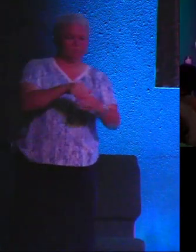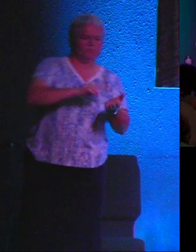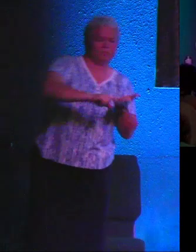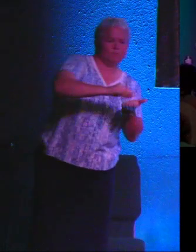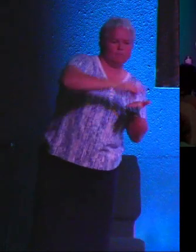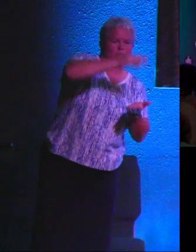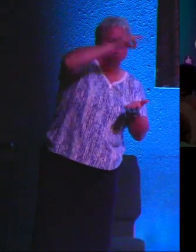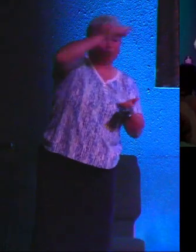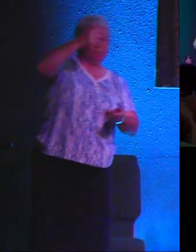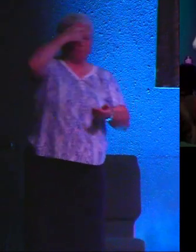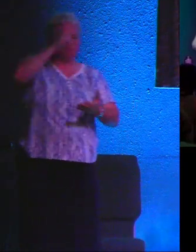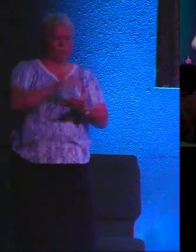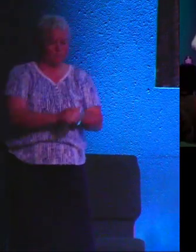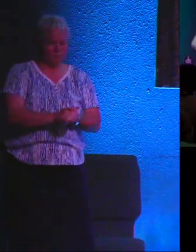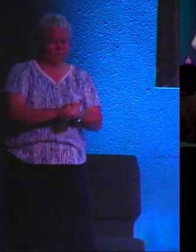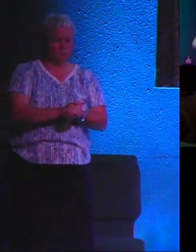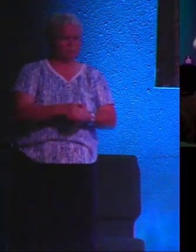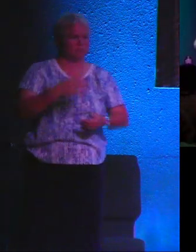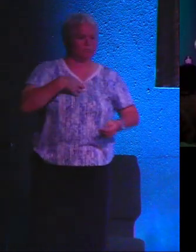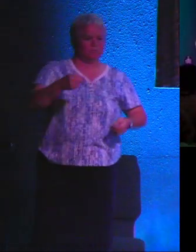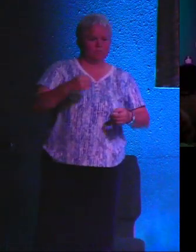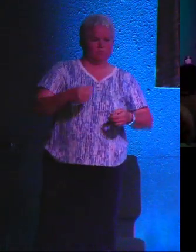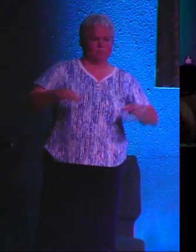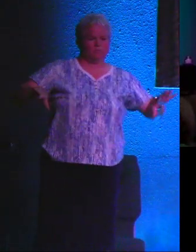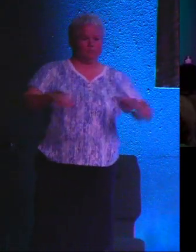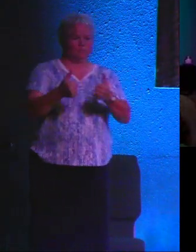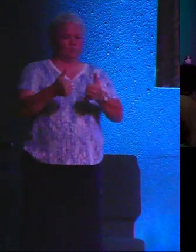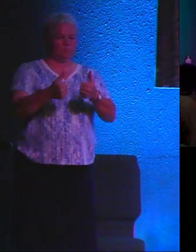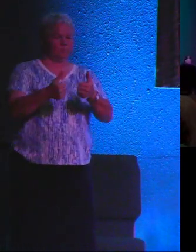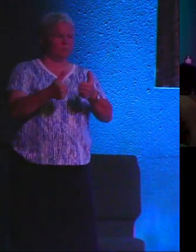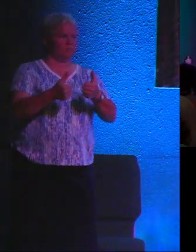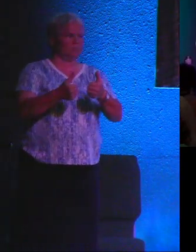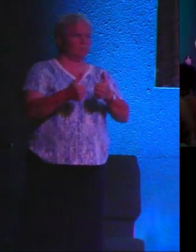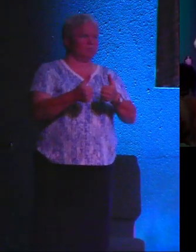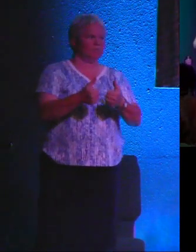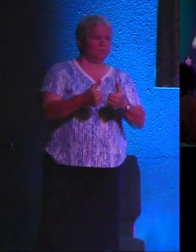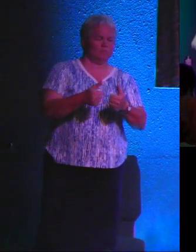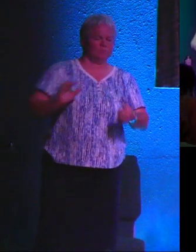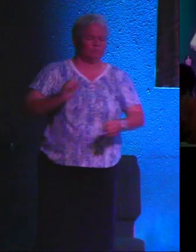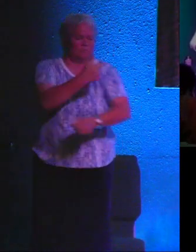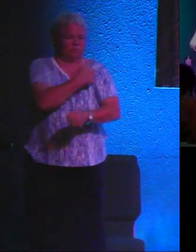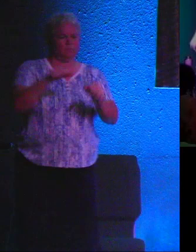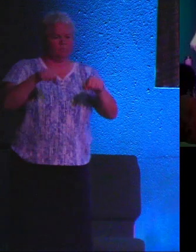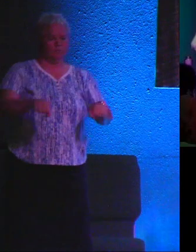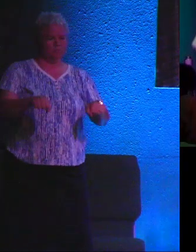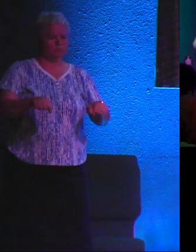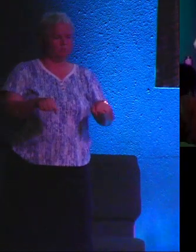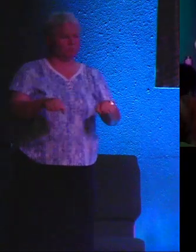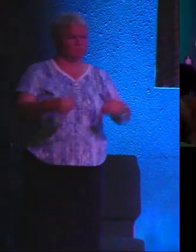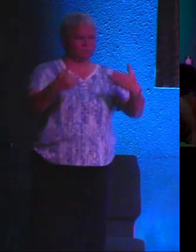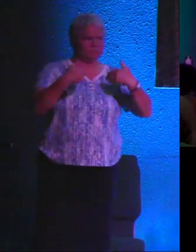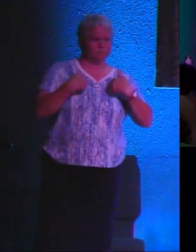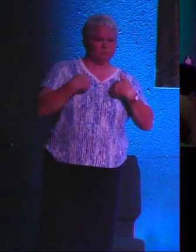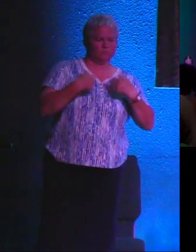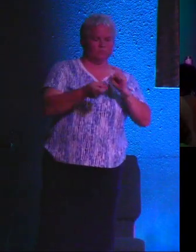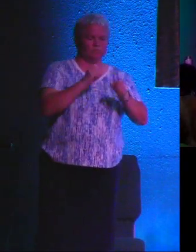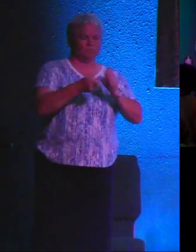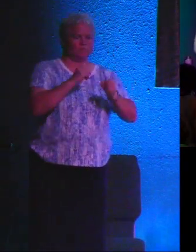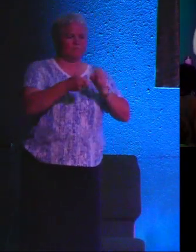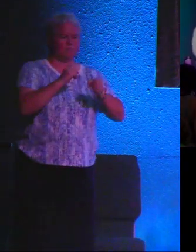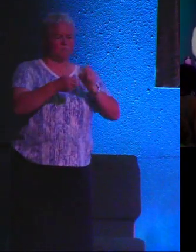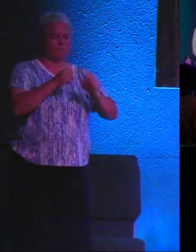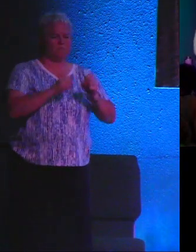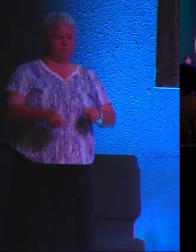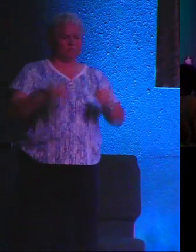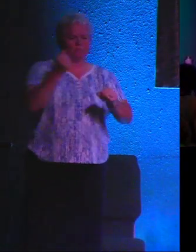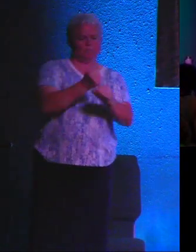I believe, Holy Spirit, that you engage us in such a way, you challenge us, you convict us in such a way that we have to change. We have to